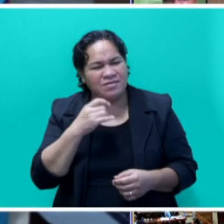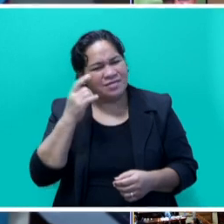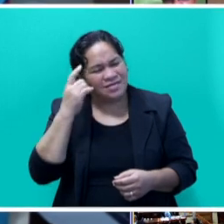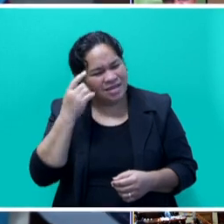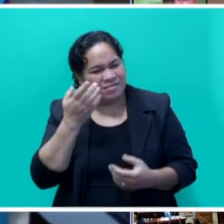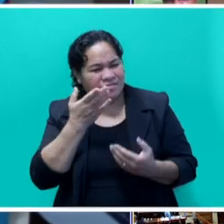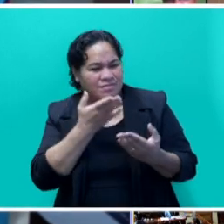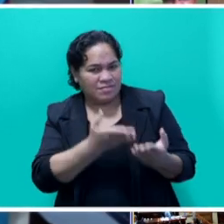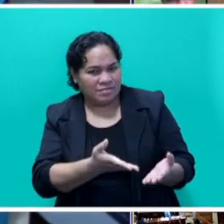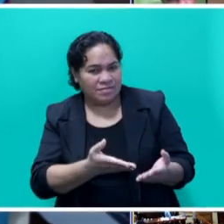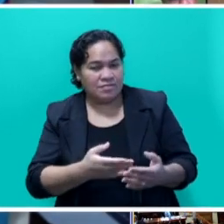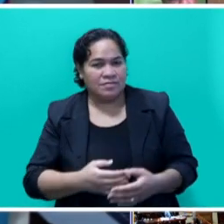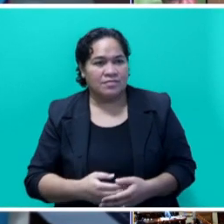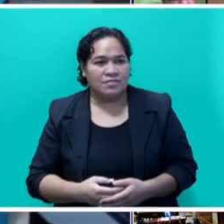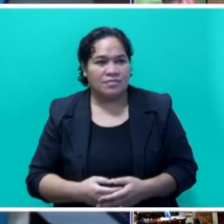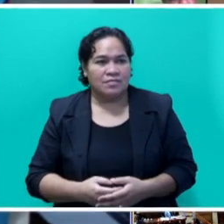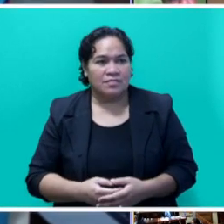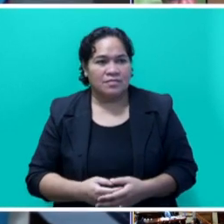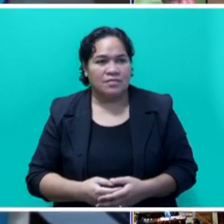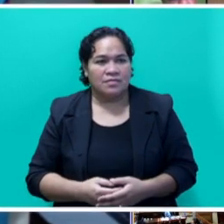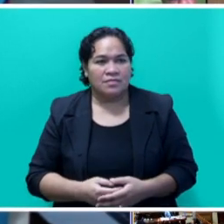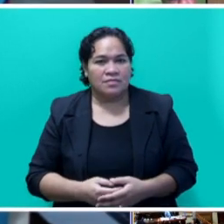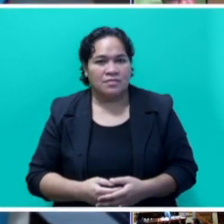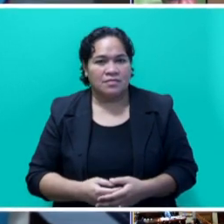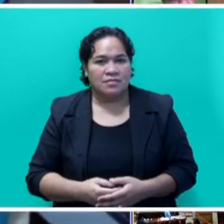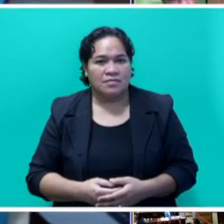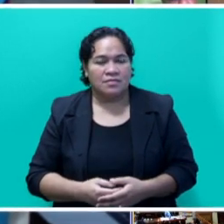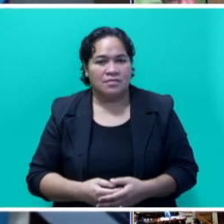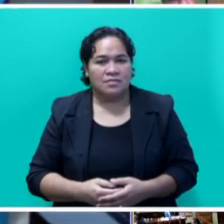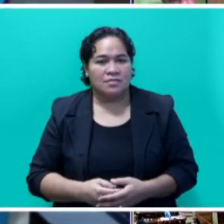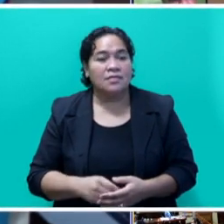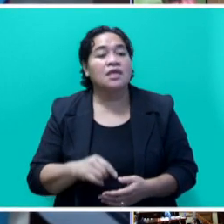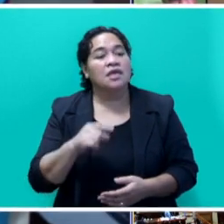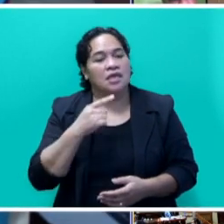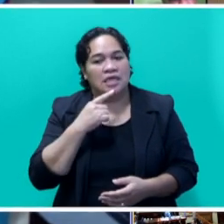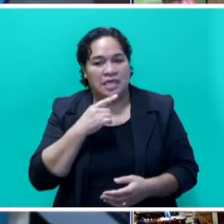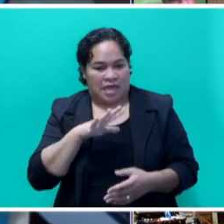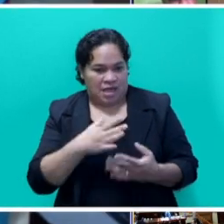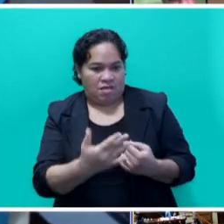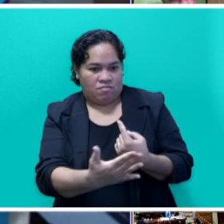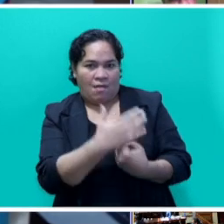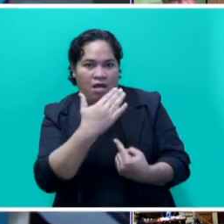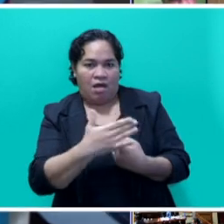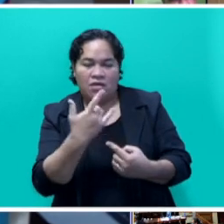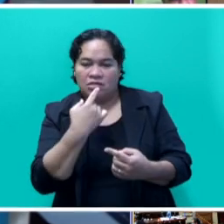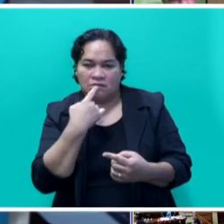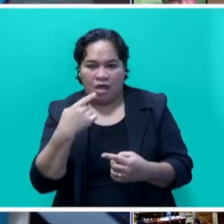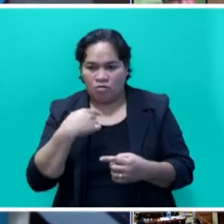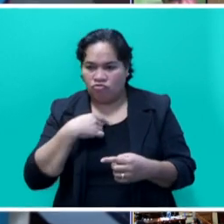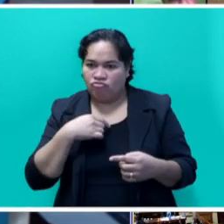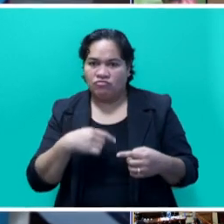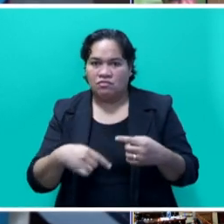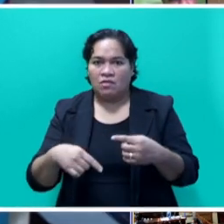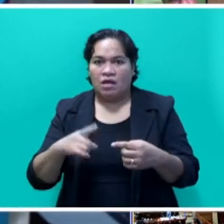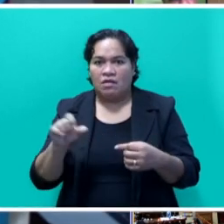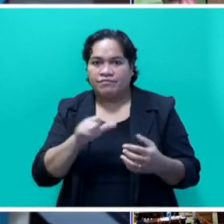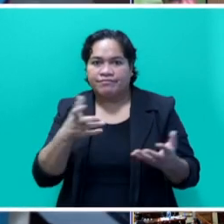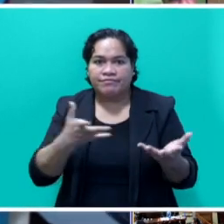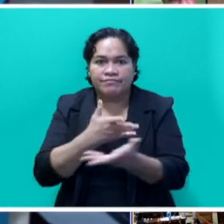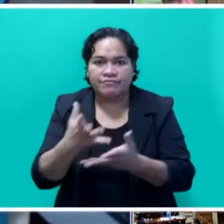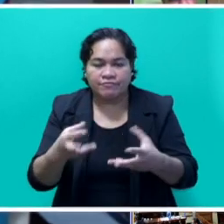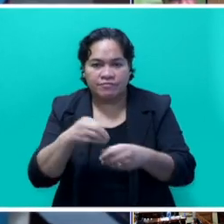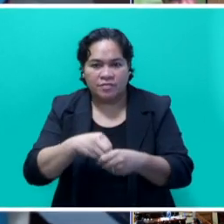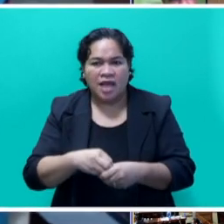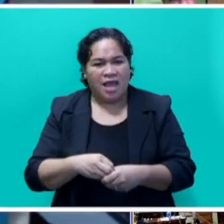are, because their argument that we should consult the landowners is a tacit acknowledgement that the bill is a good bill